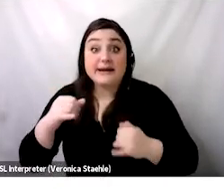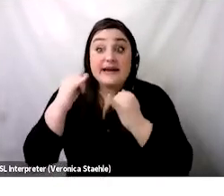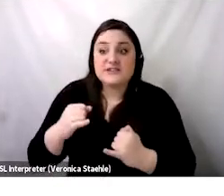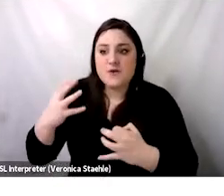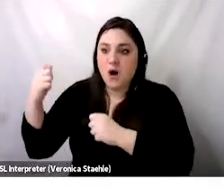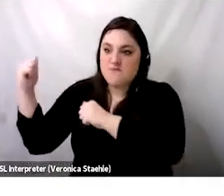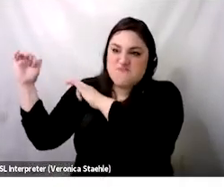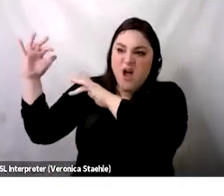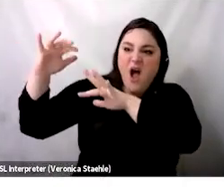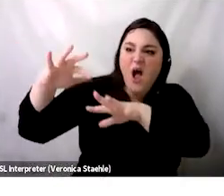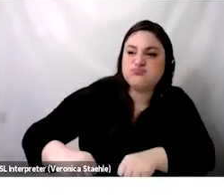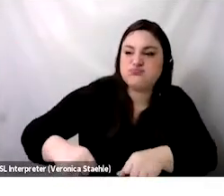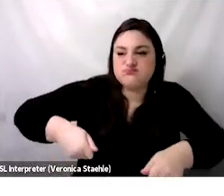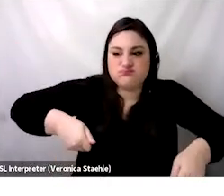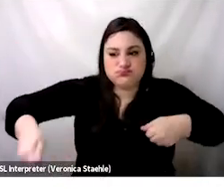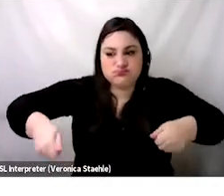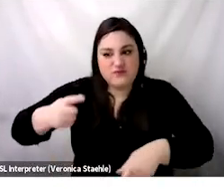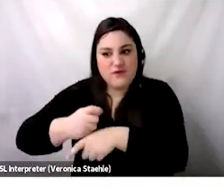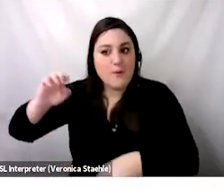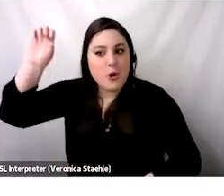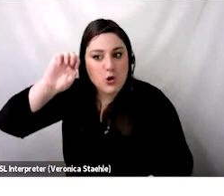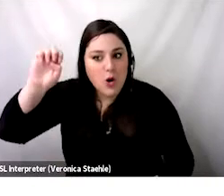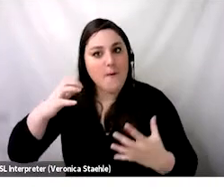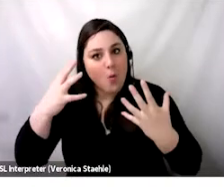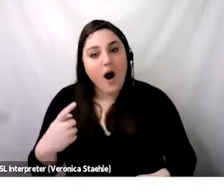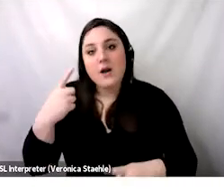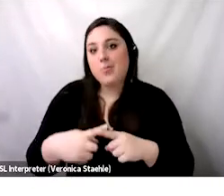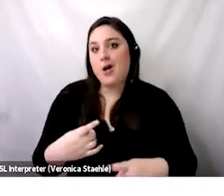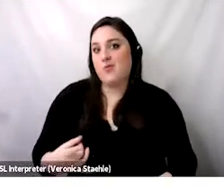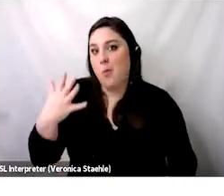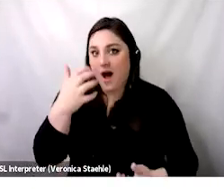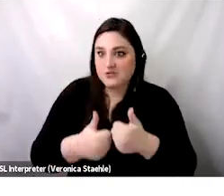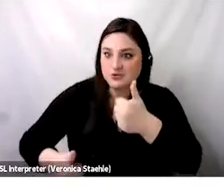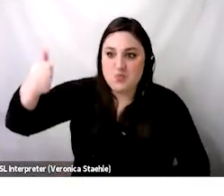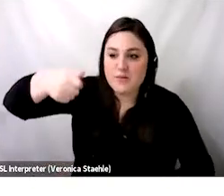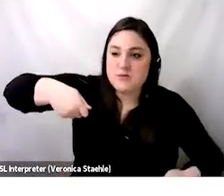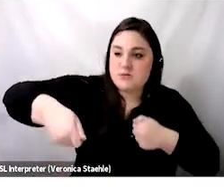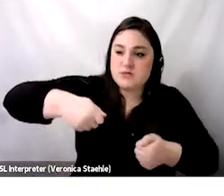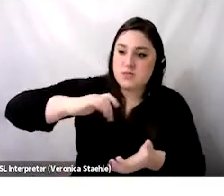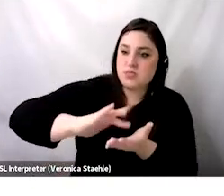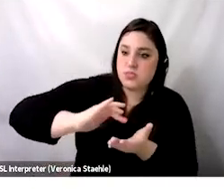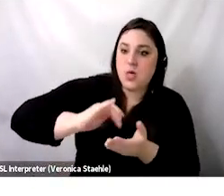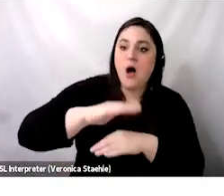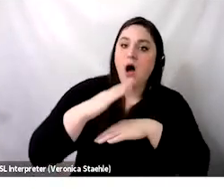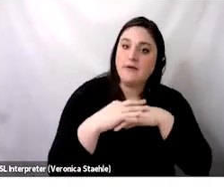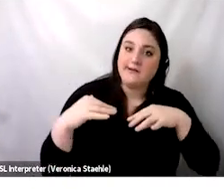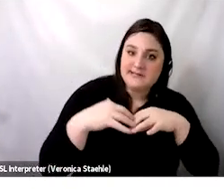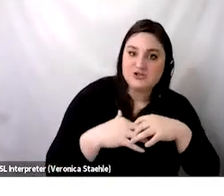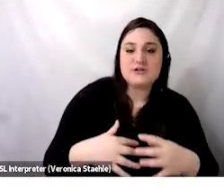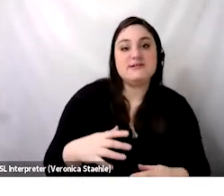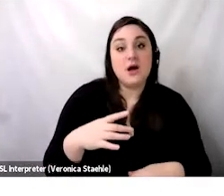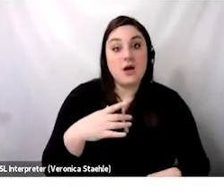for European dominance and white supremacy of indigenous and enslaved people.